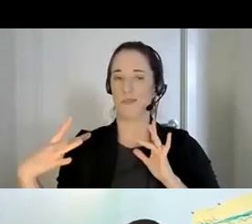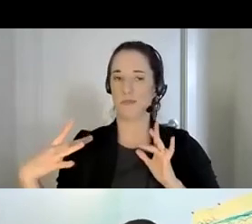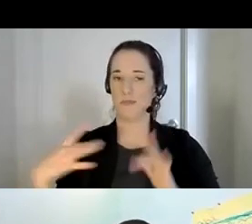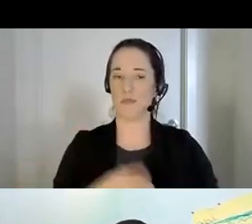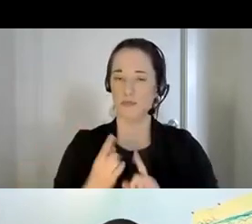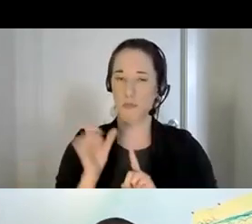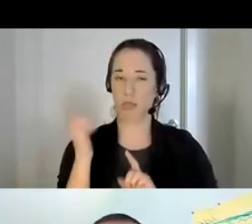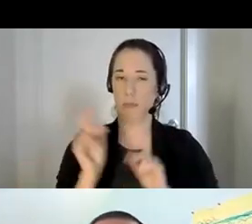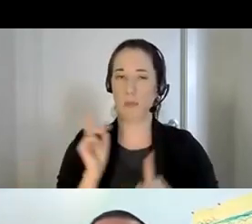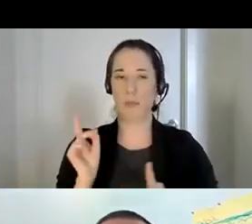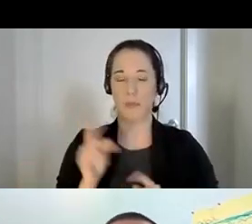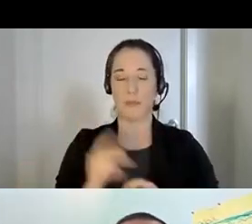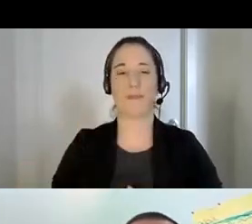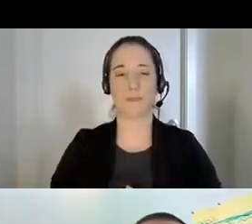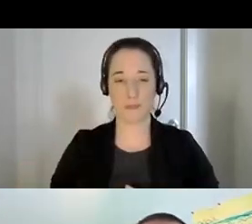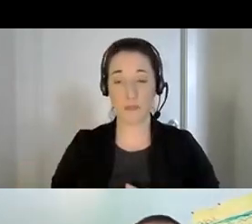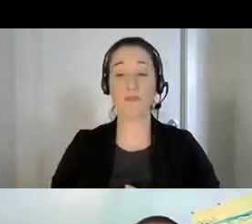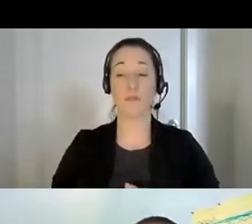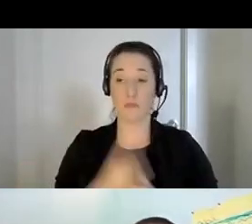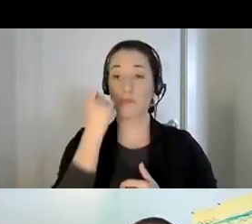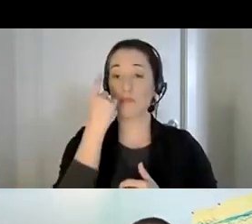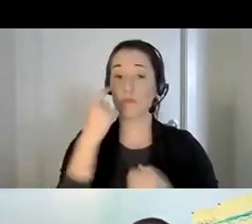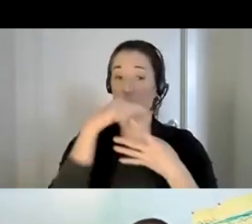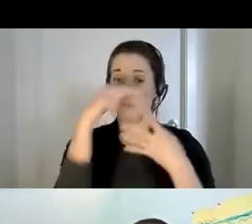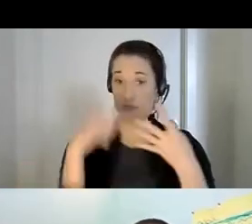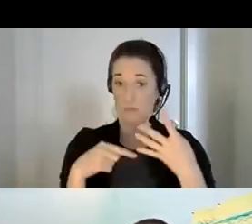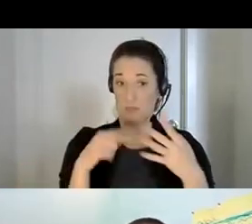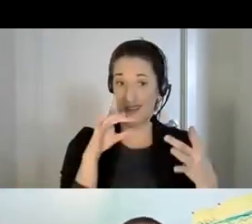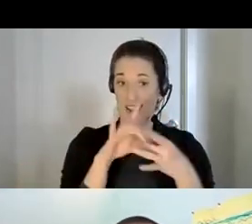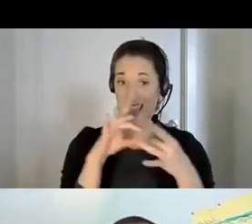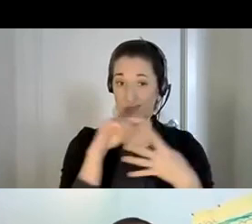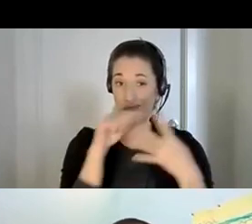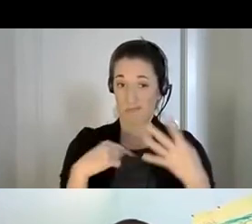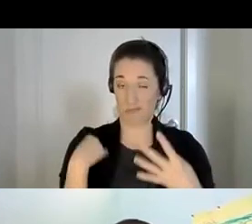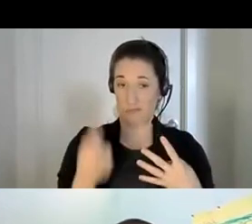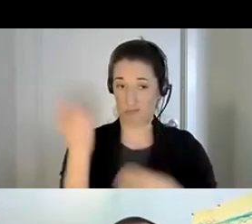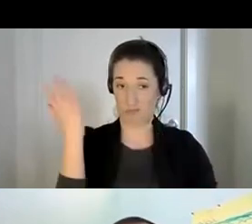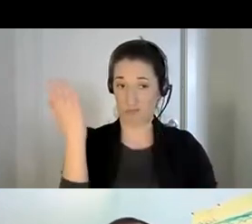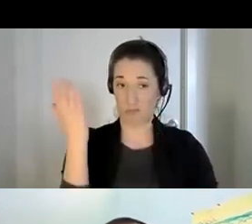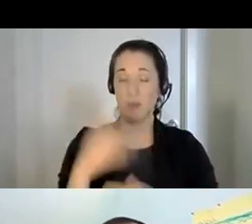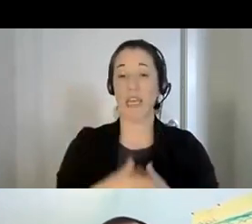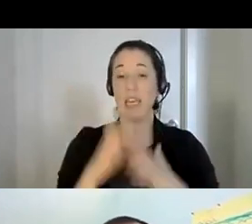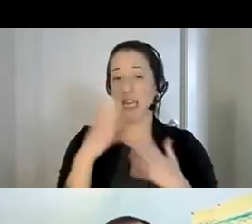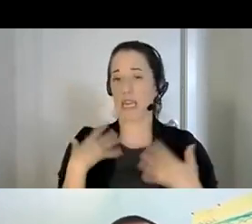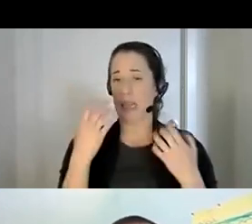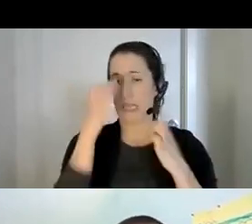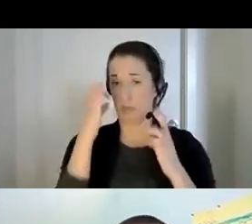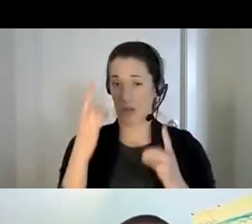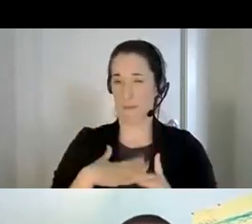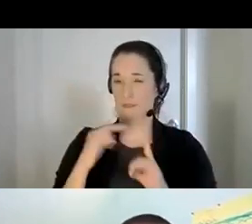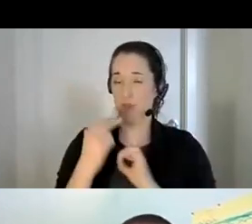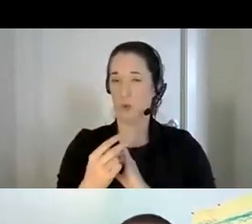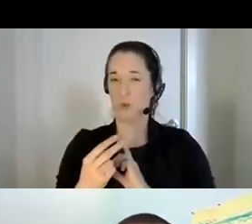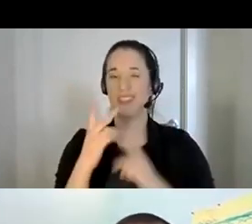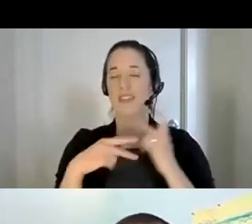And so to put all of these connections together, a healing education, in my view, is the type of education that will restore